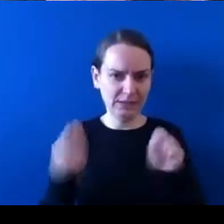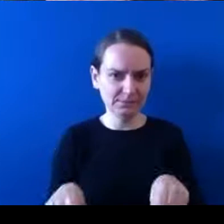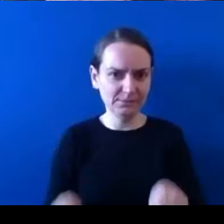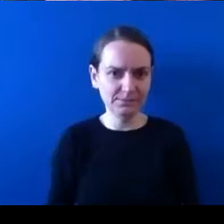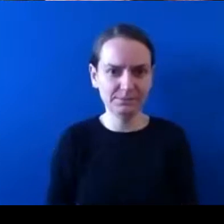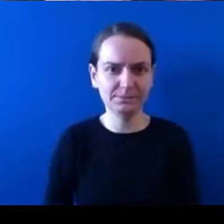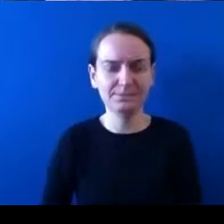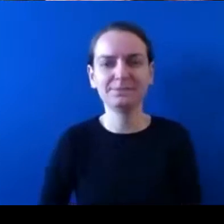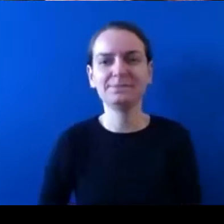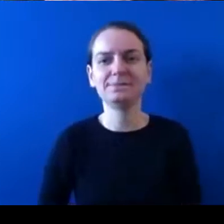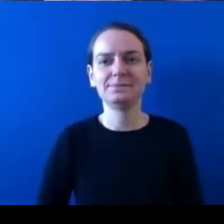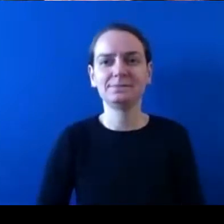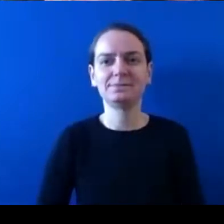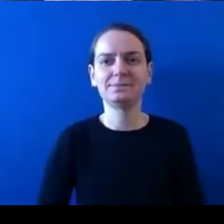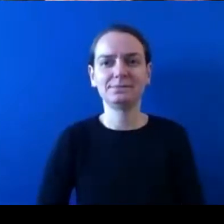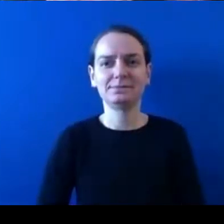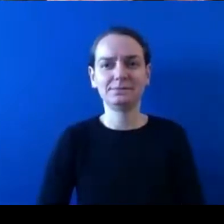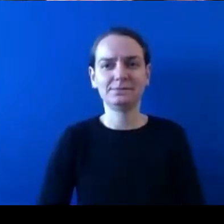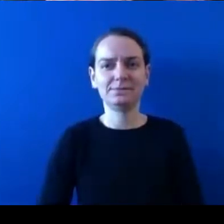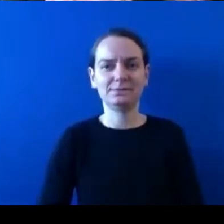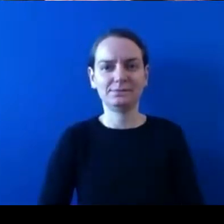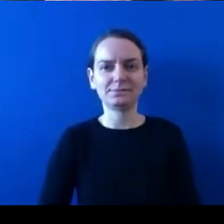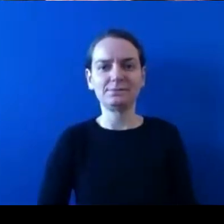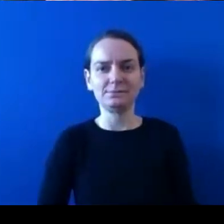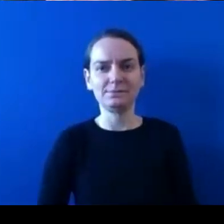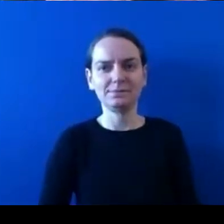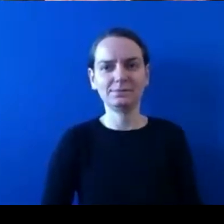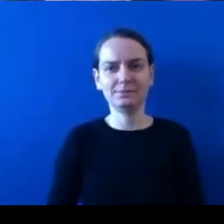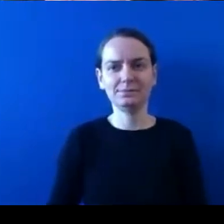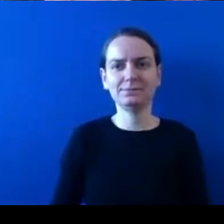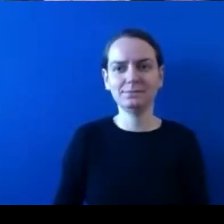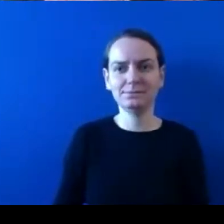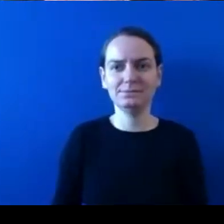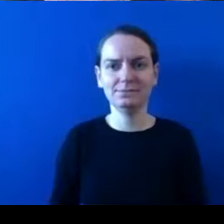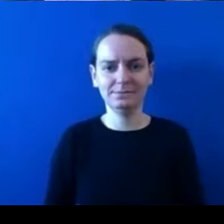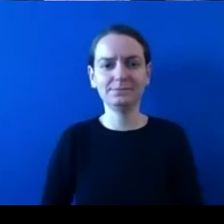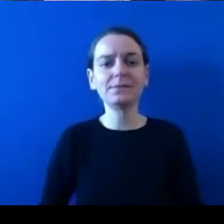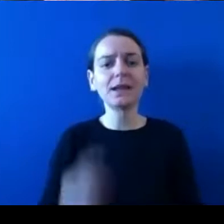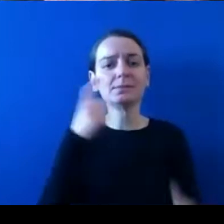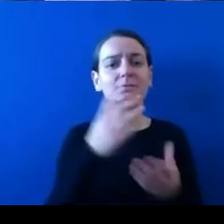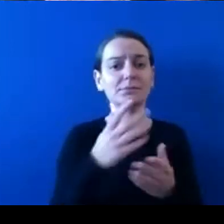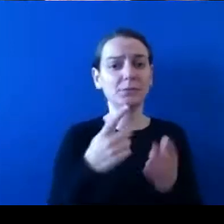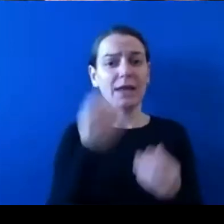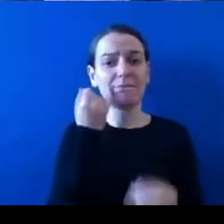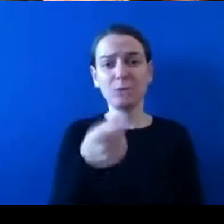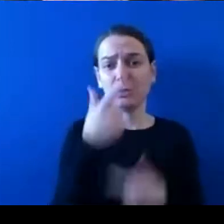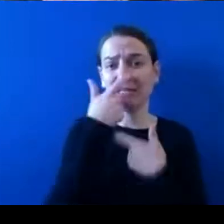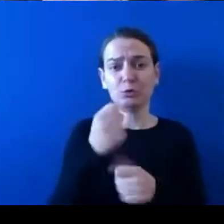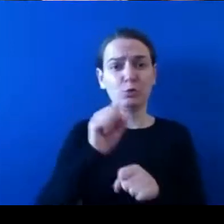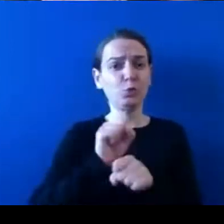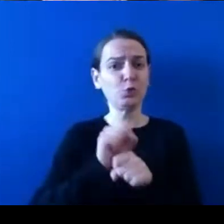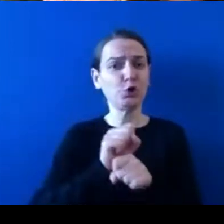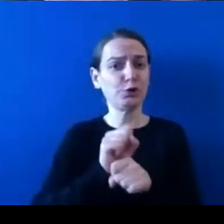you should be able to explain your eye condition and functional issues that impact your vision. There's a picture